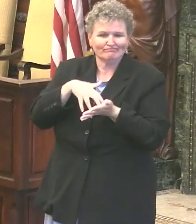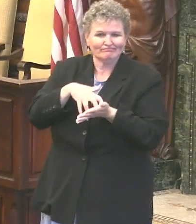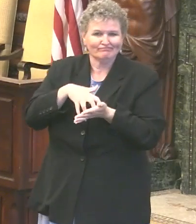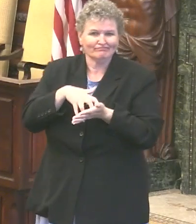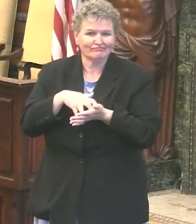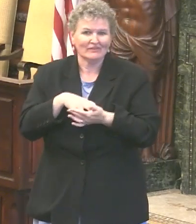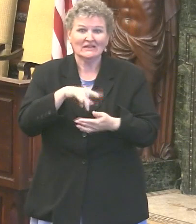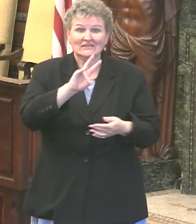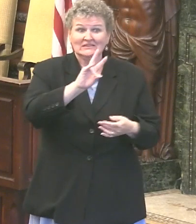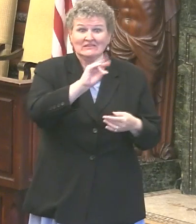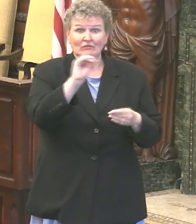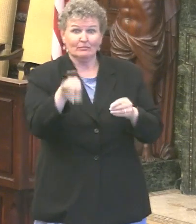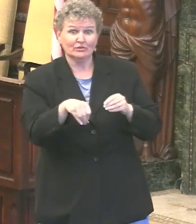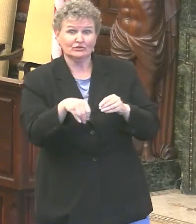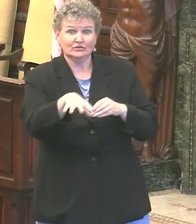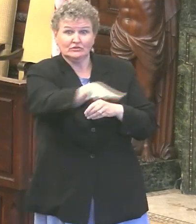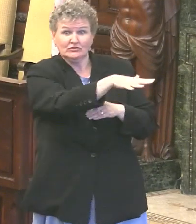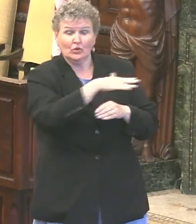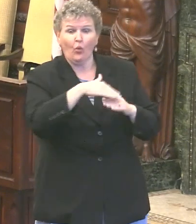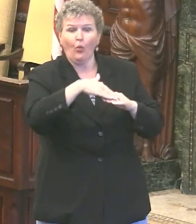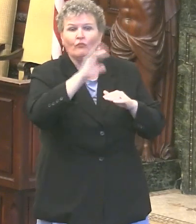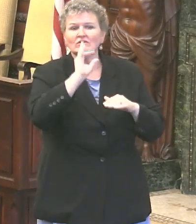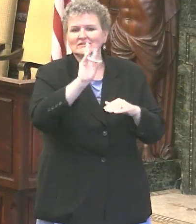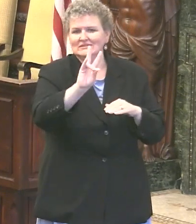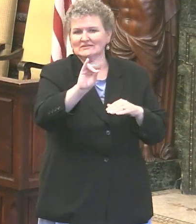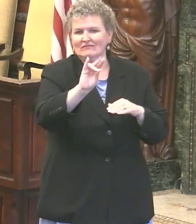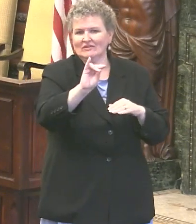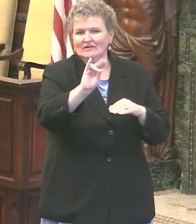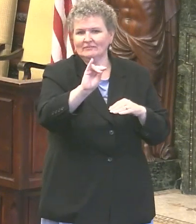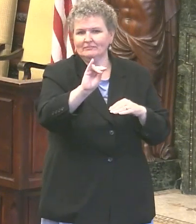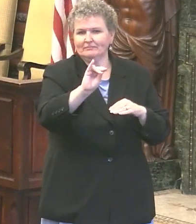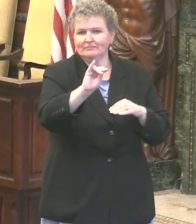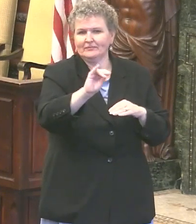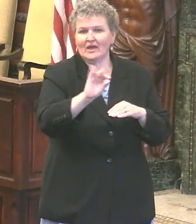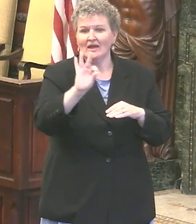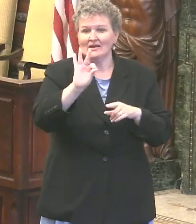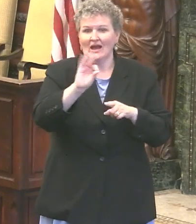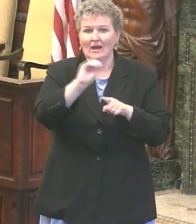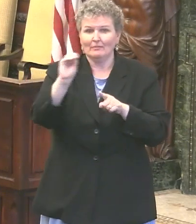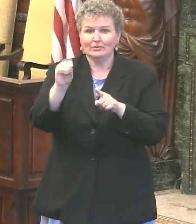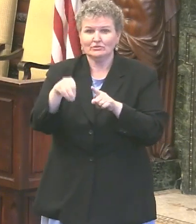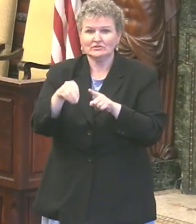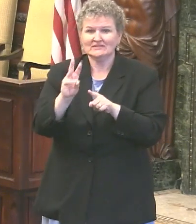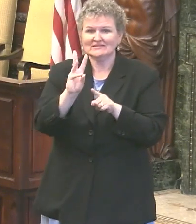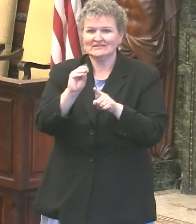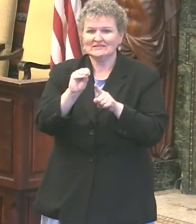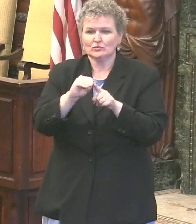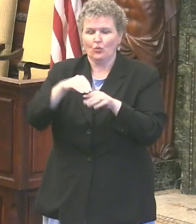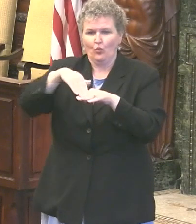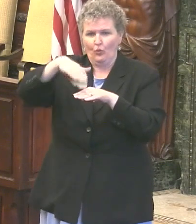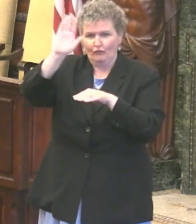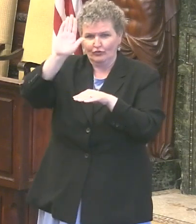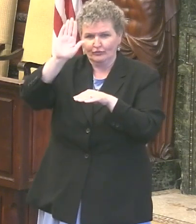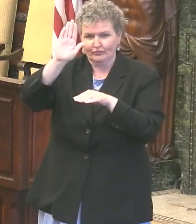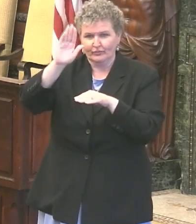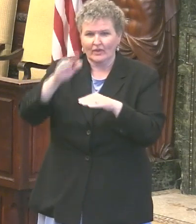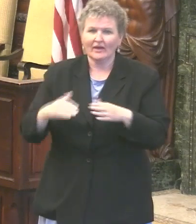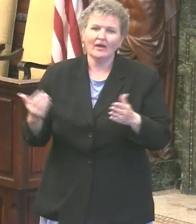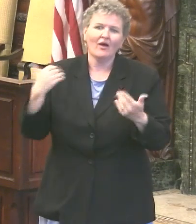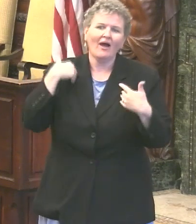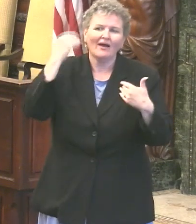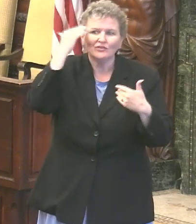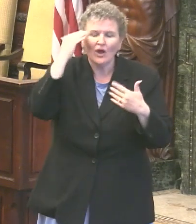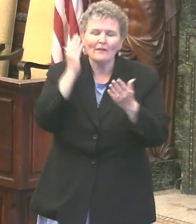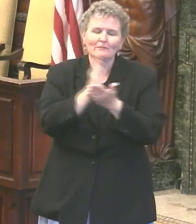About 90% are people over the age of 60. Now, we know at the individual level that wearing a mask, keeping a distance from people, and